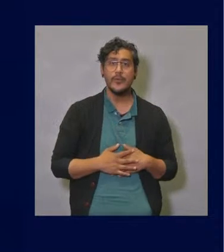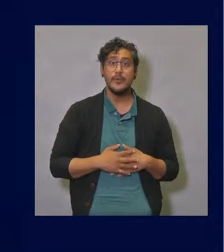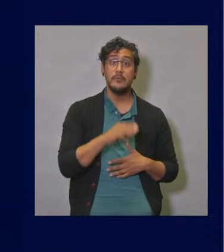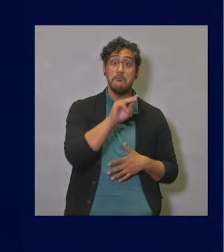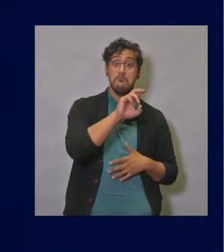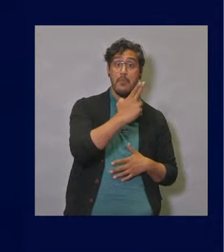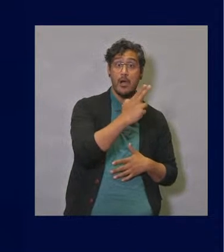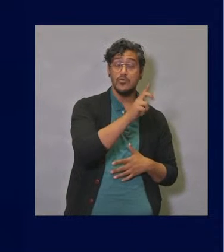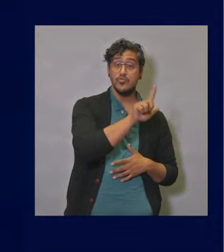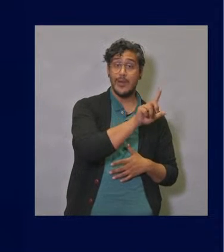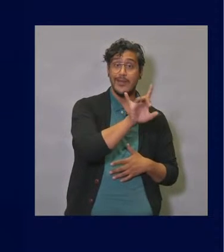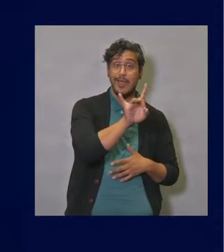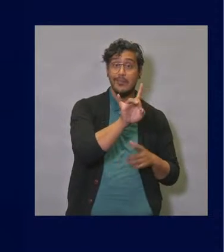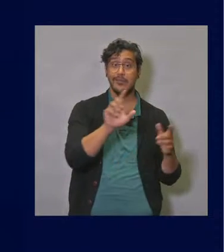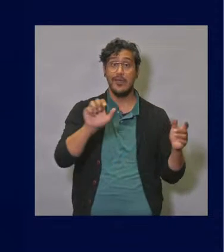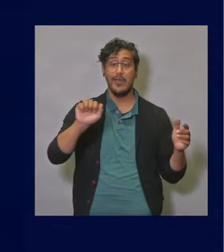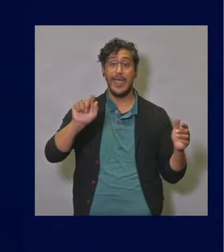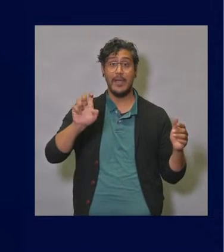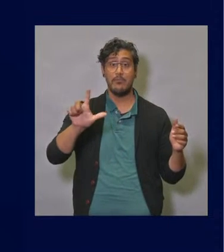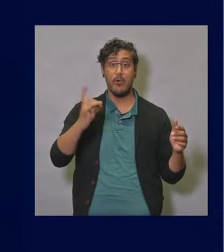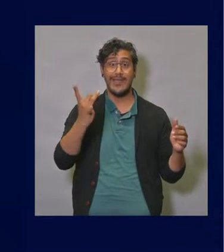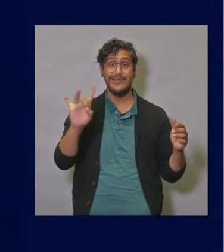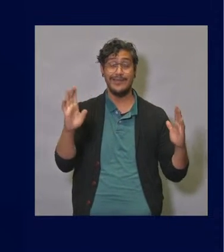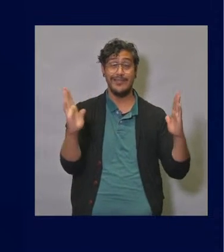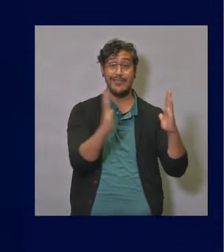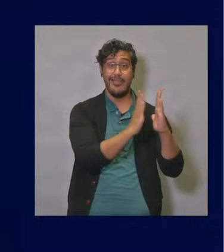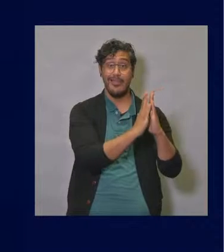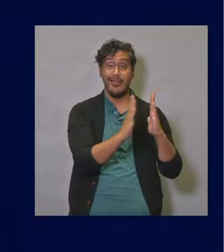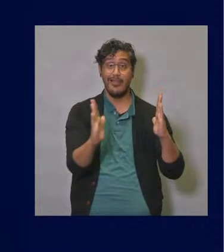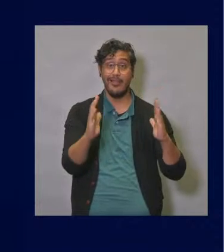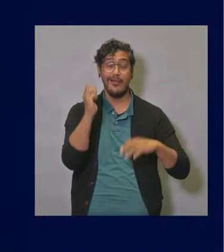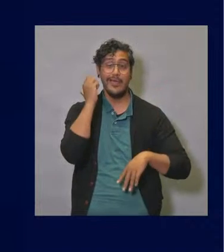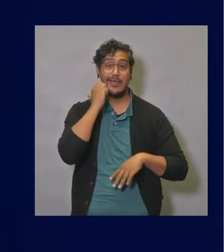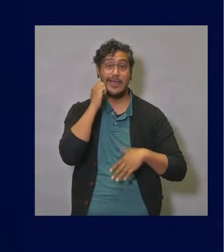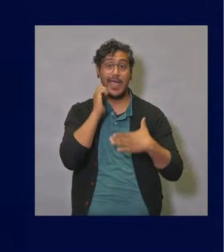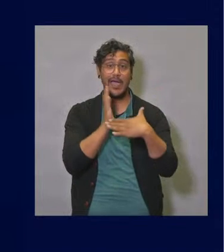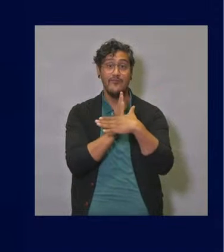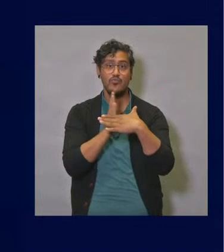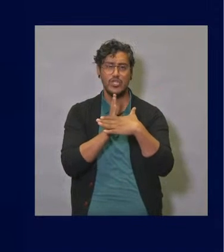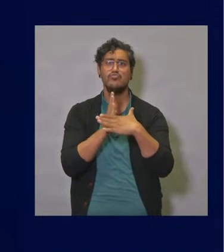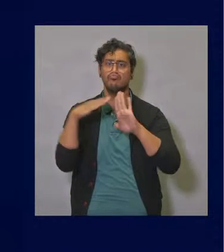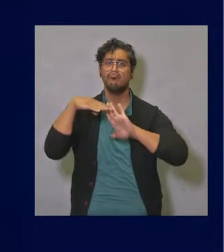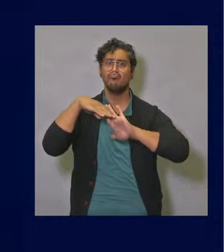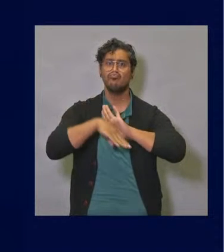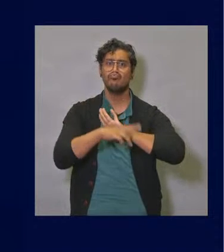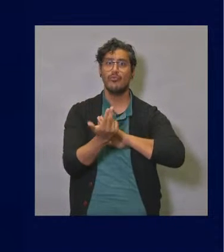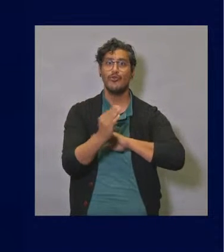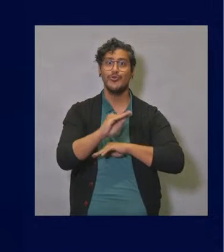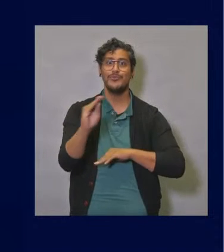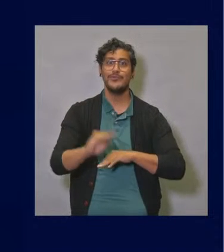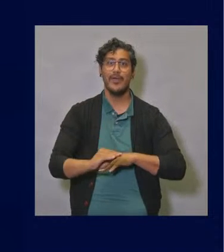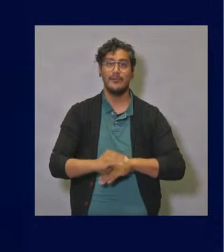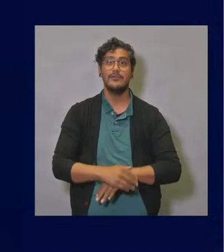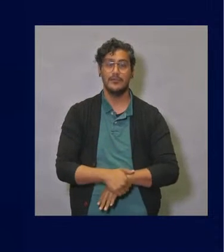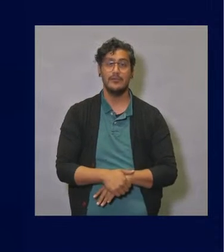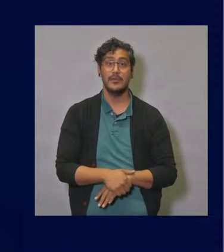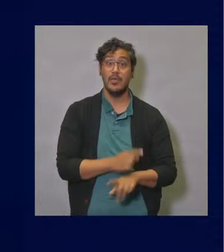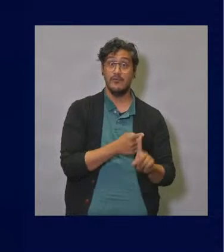March 28th and April 18th, the daily average number of reported cases decreased just 13%,